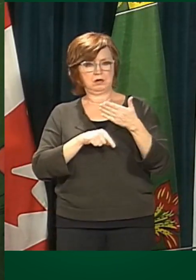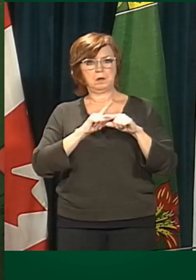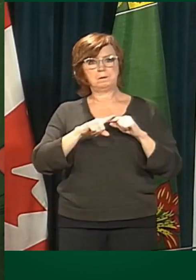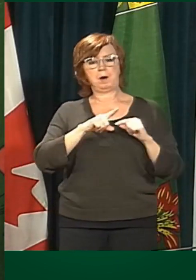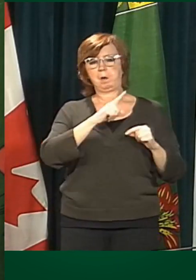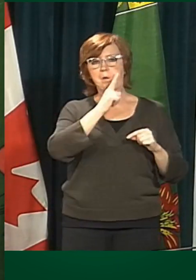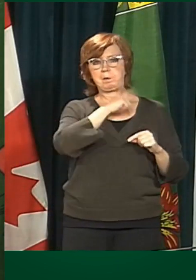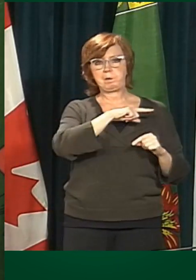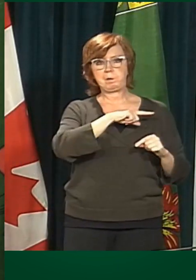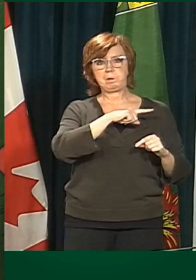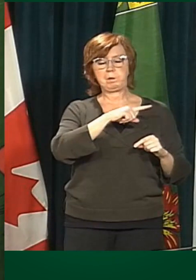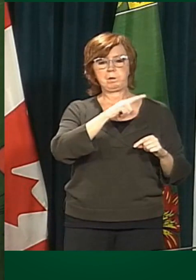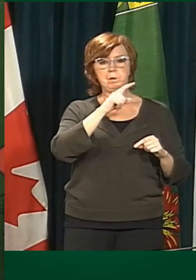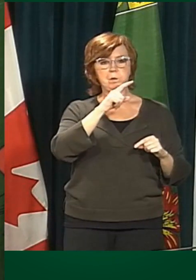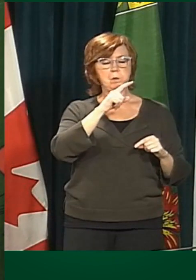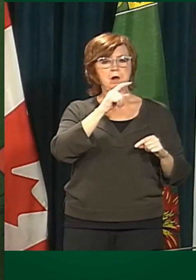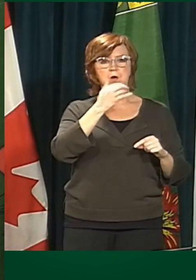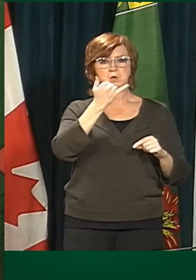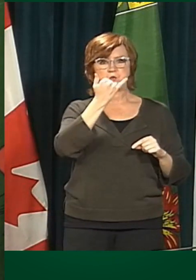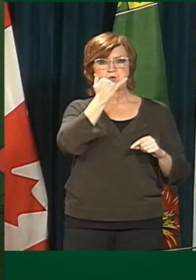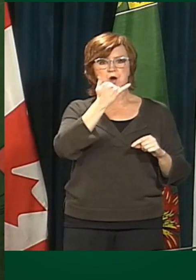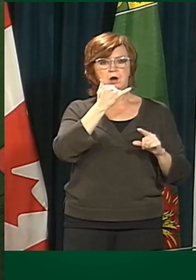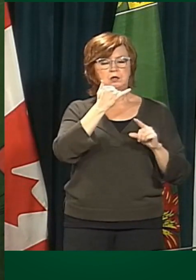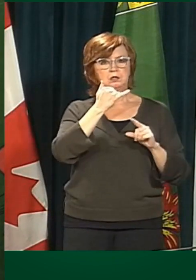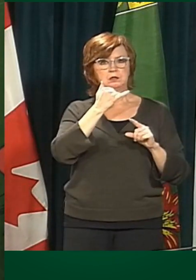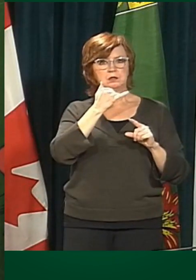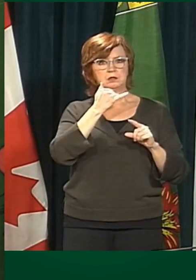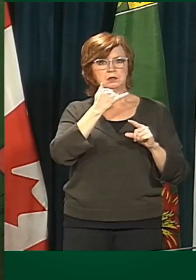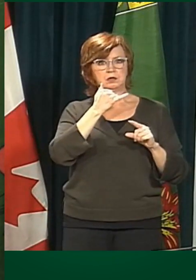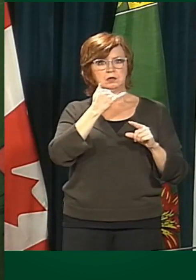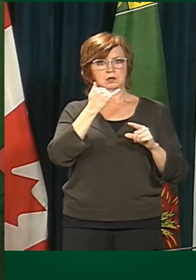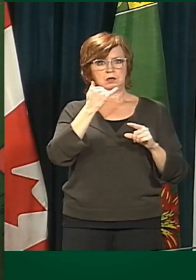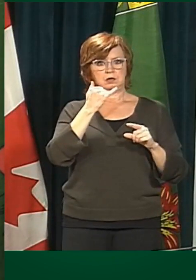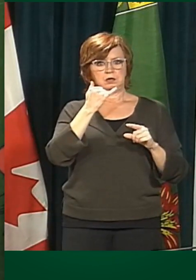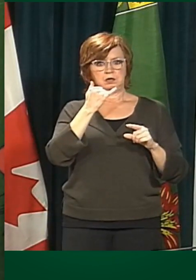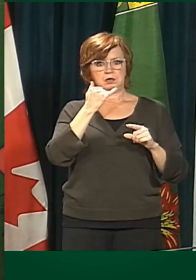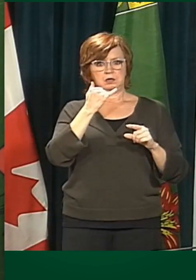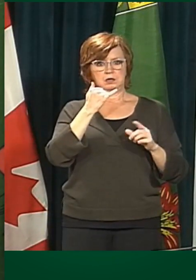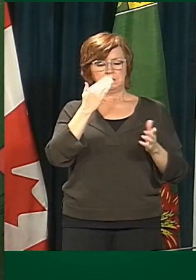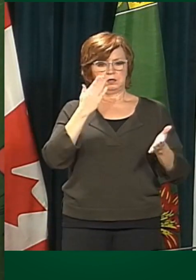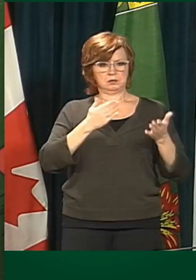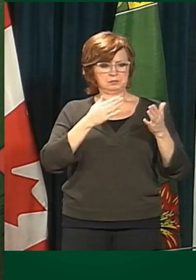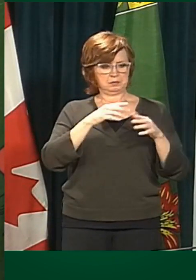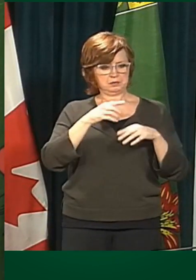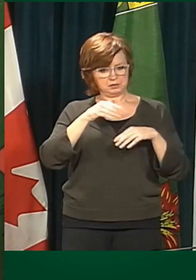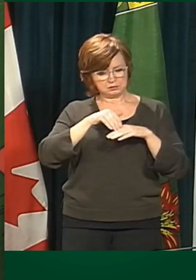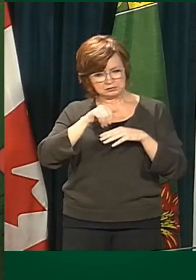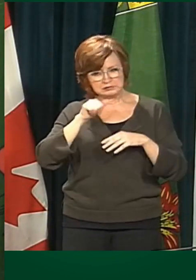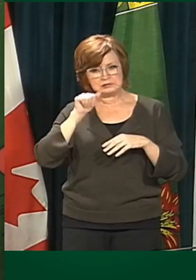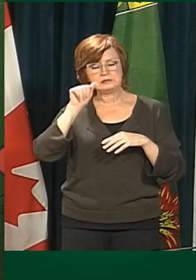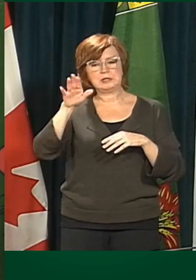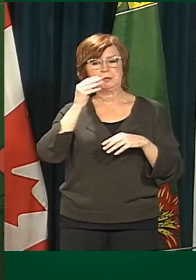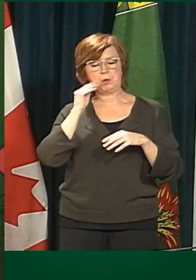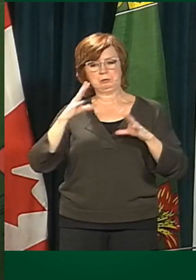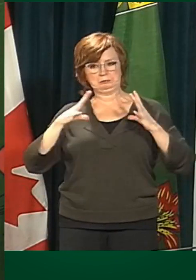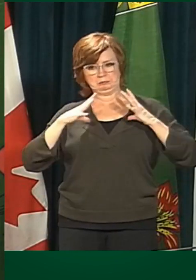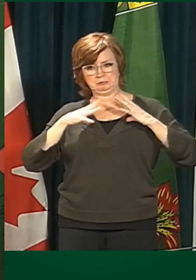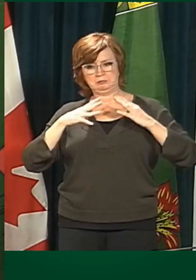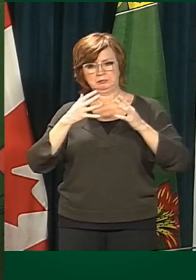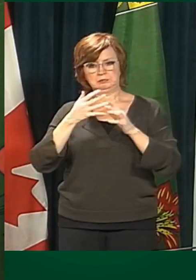negative, they might be sent home and told to self-isolate anyway. Are you tracking those at